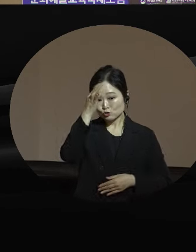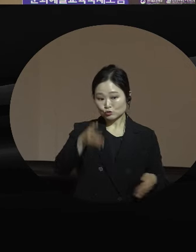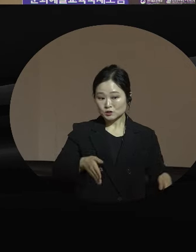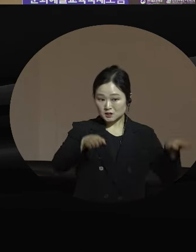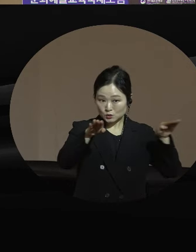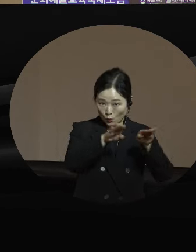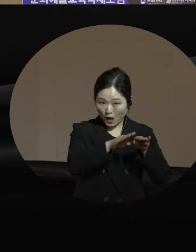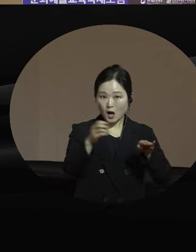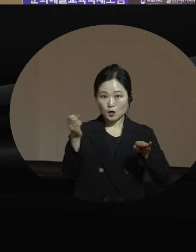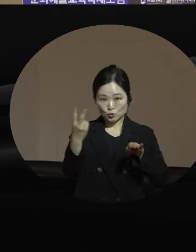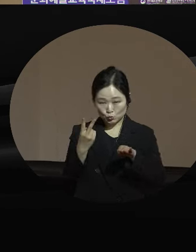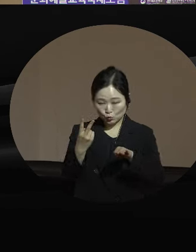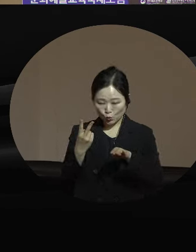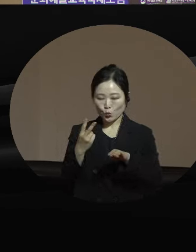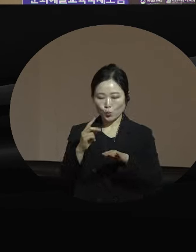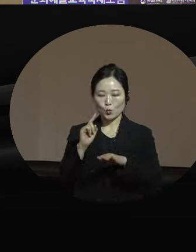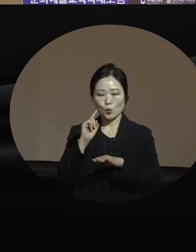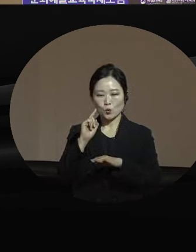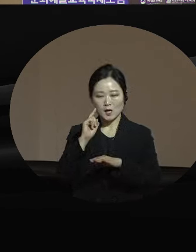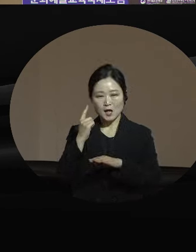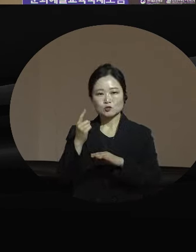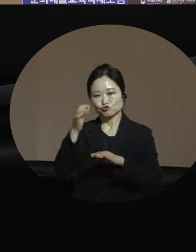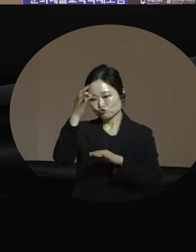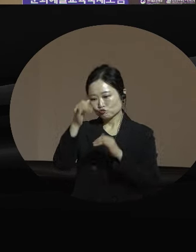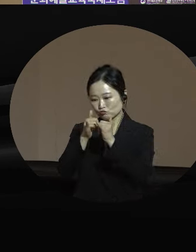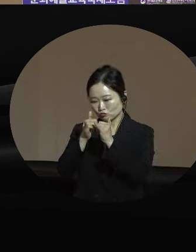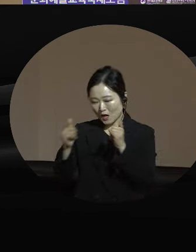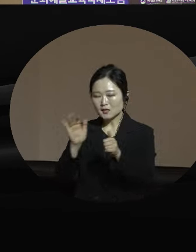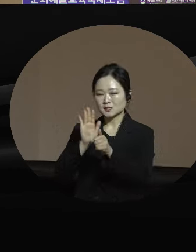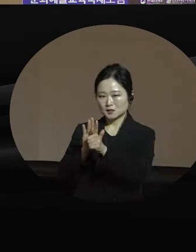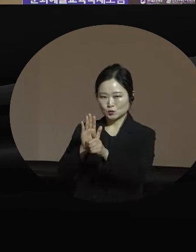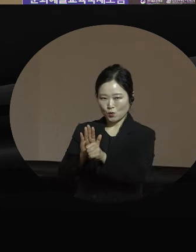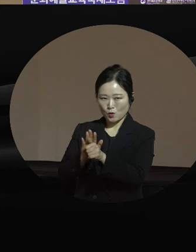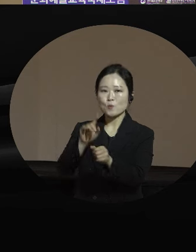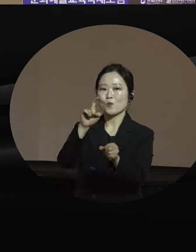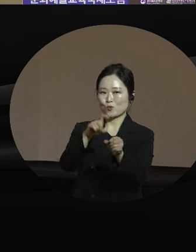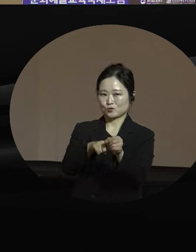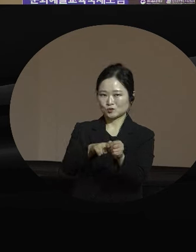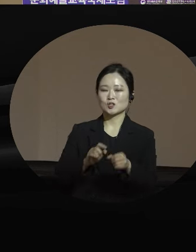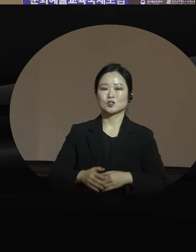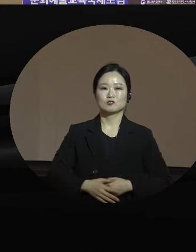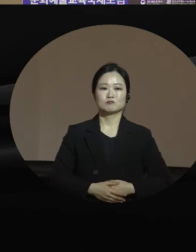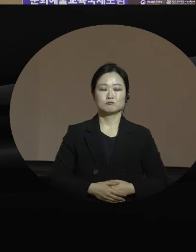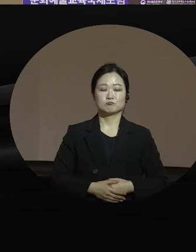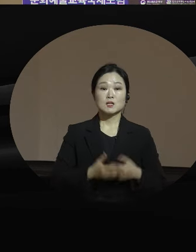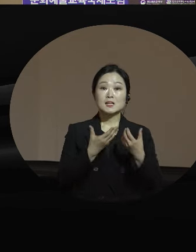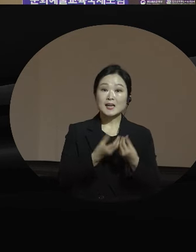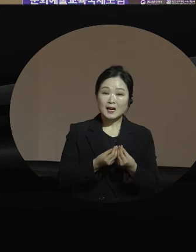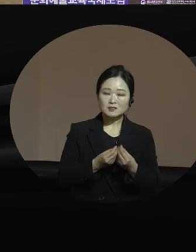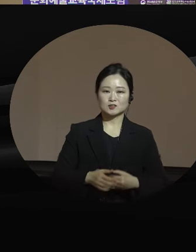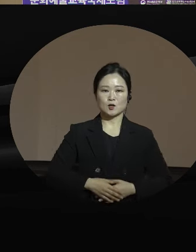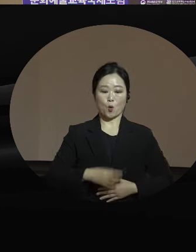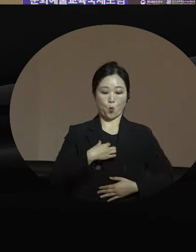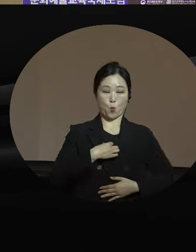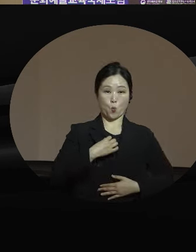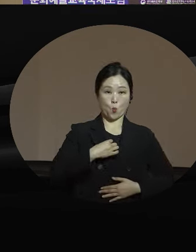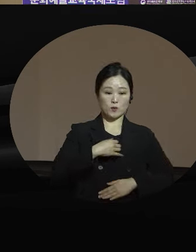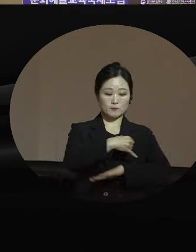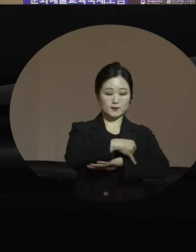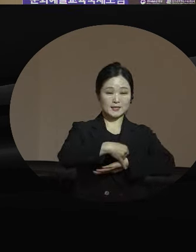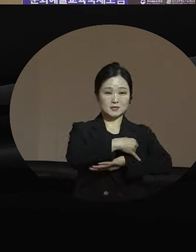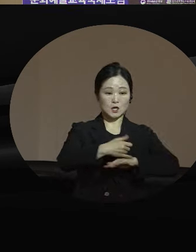competitiveness. For example, during the recently held Fashion Week, clothing fashion industry